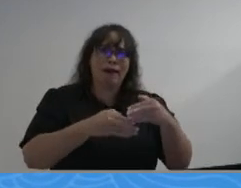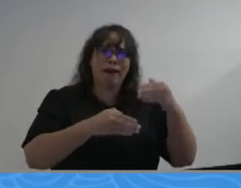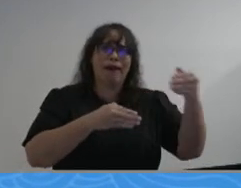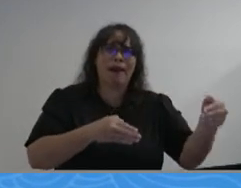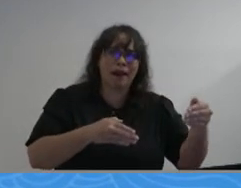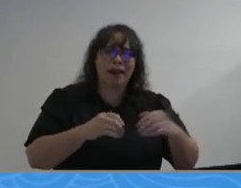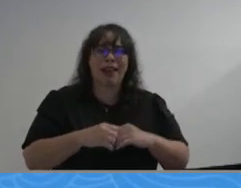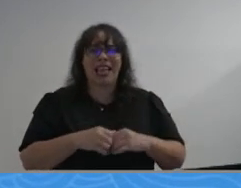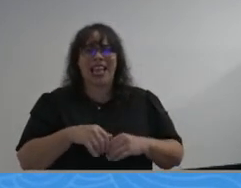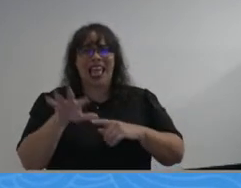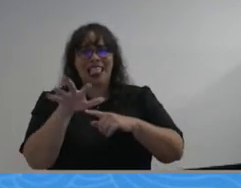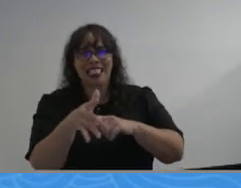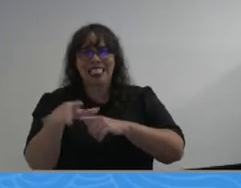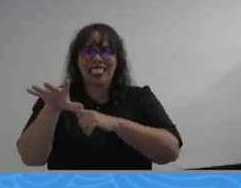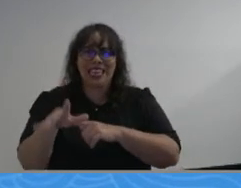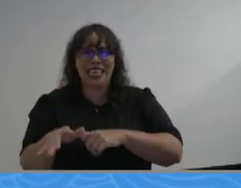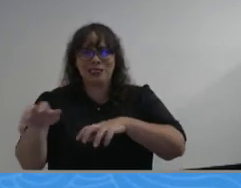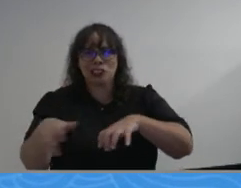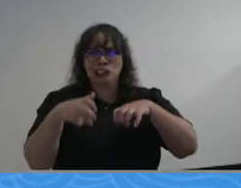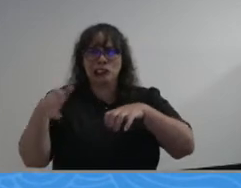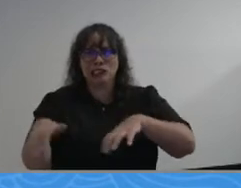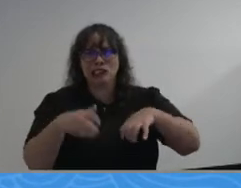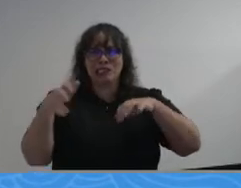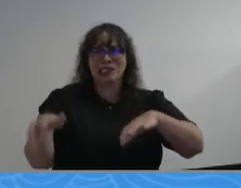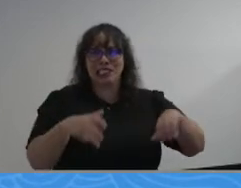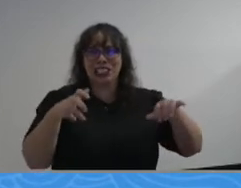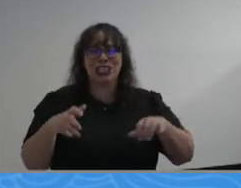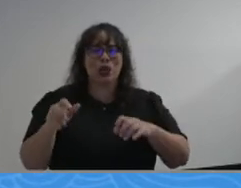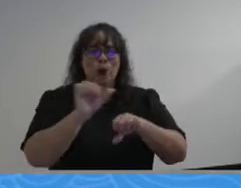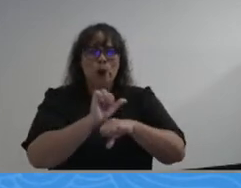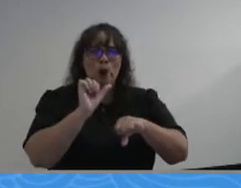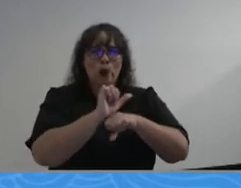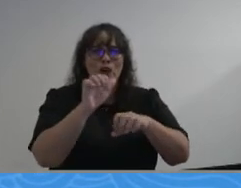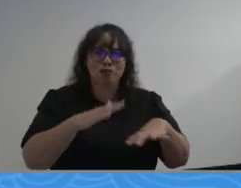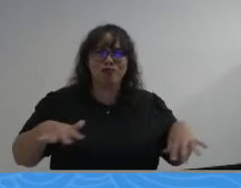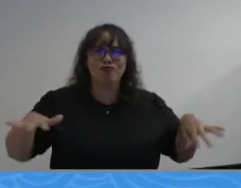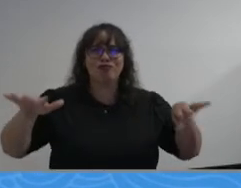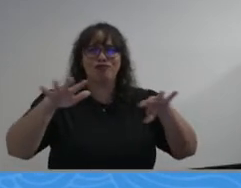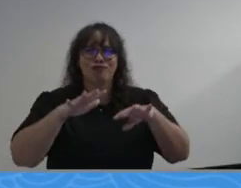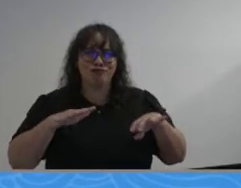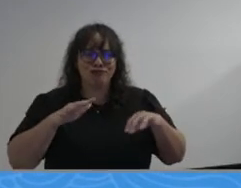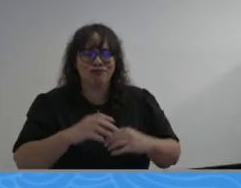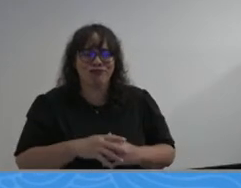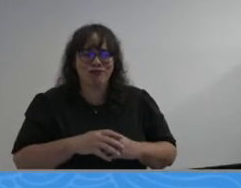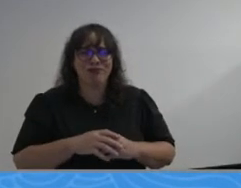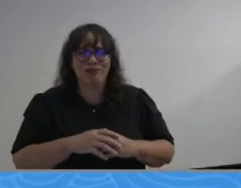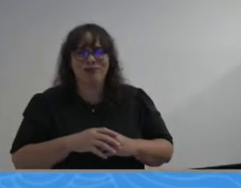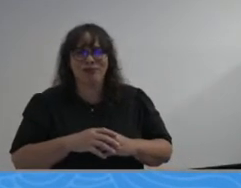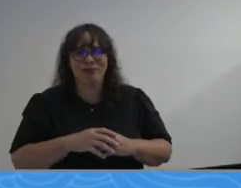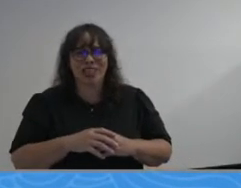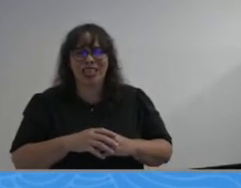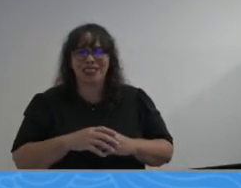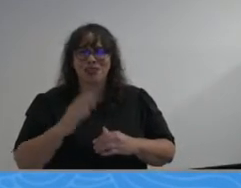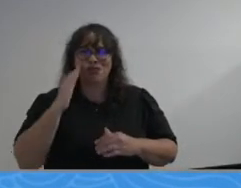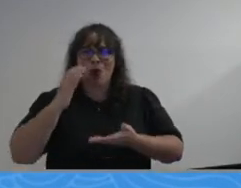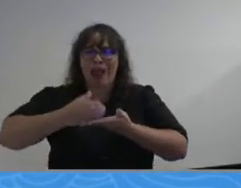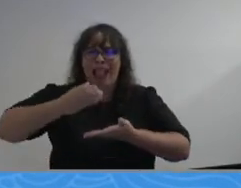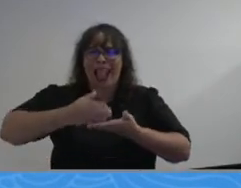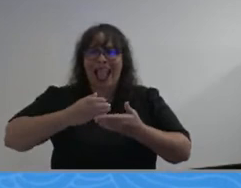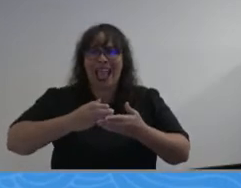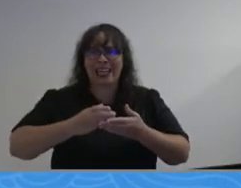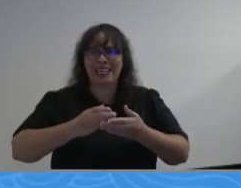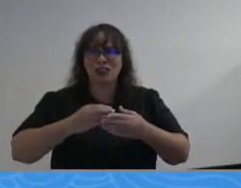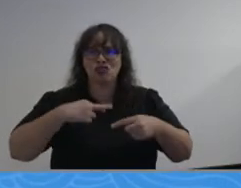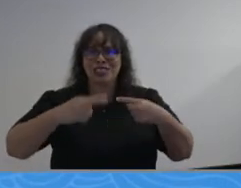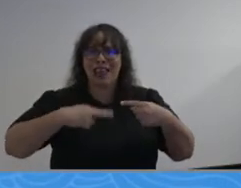to rake leaves, and we had to do all this work around the yard, and we had to recycle cans, and I